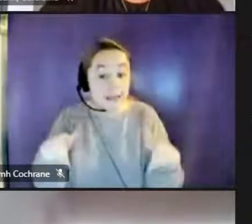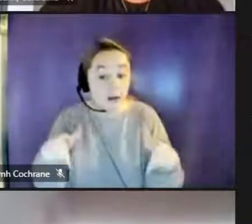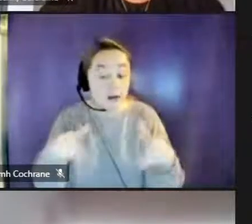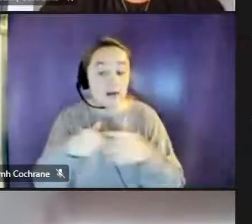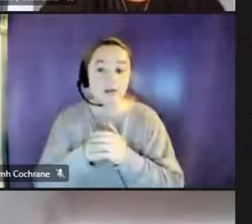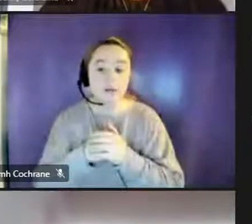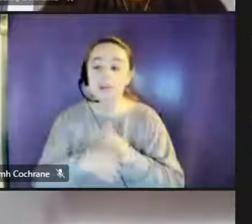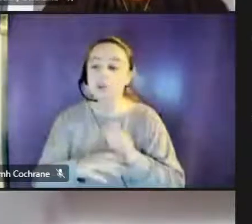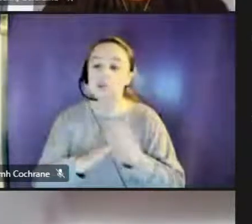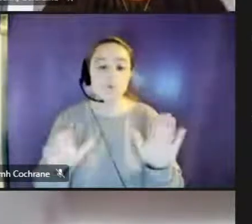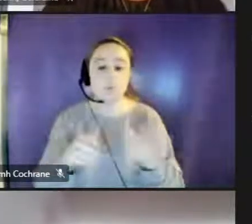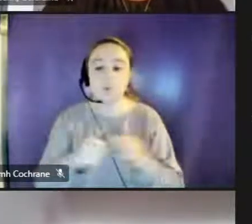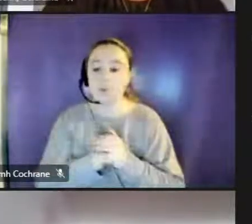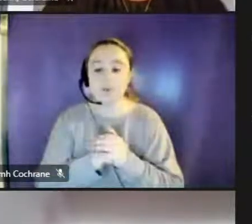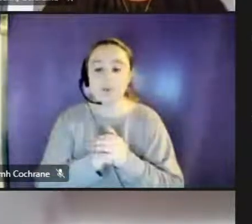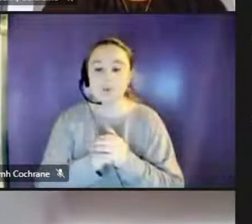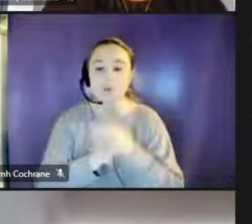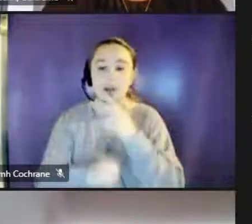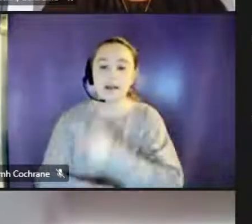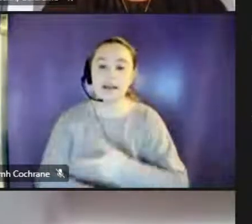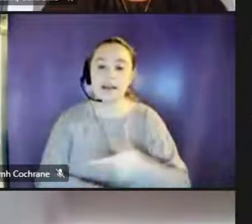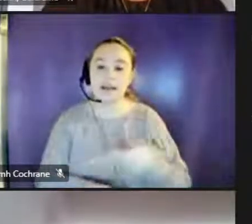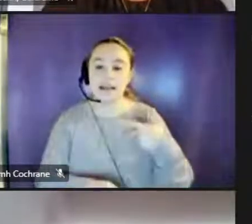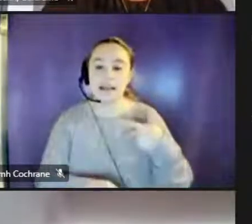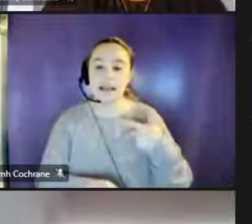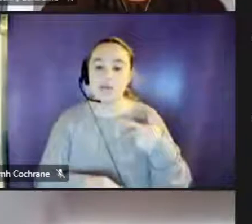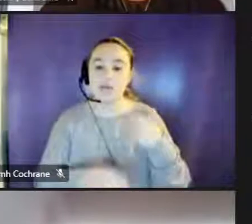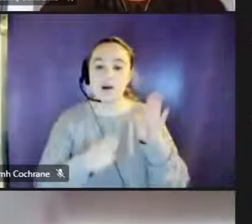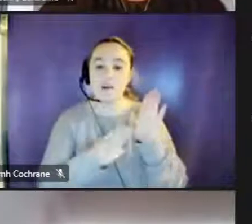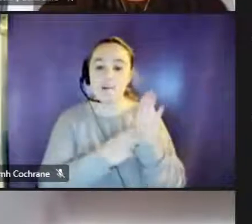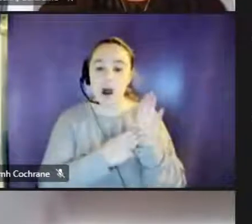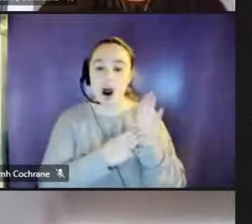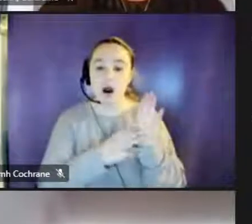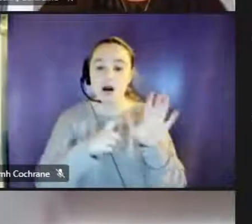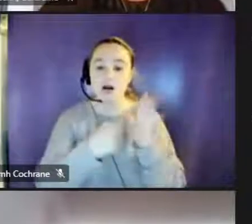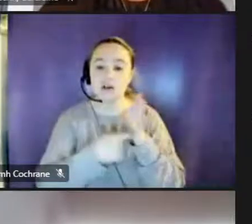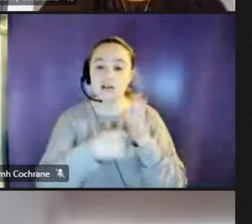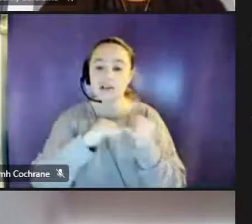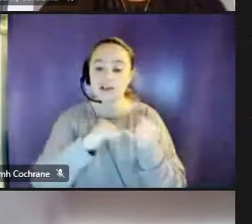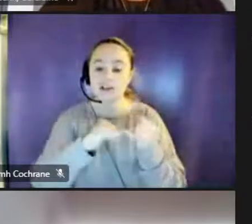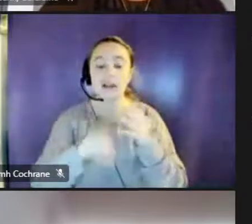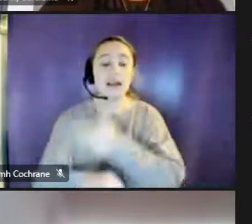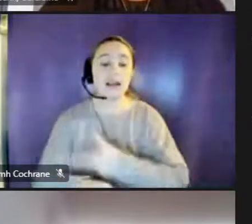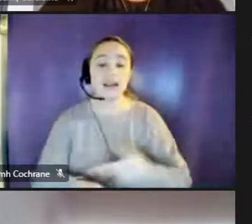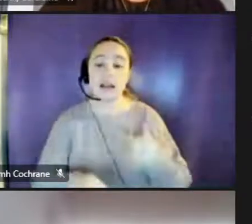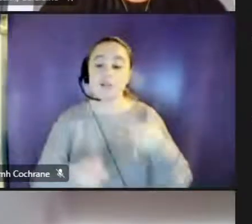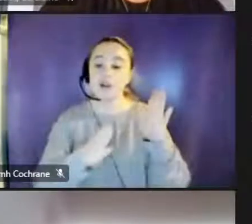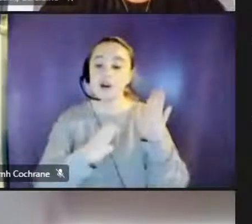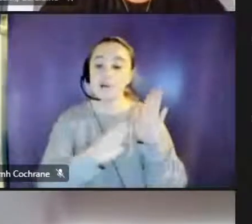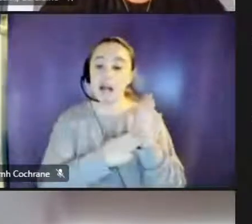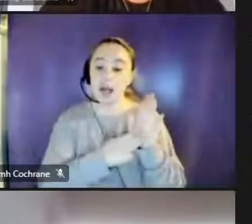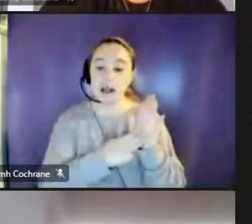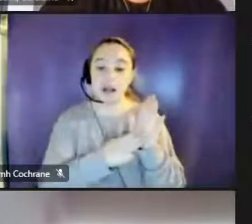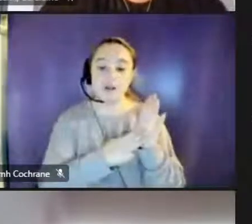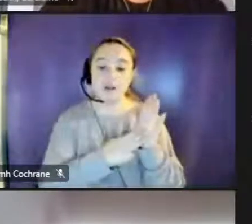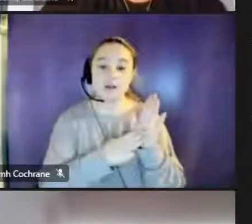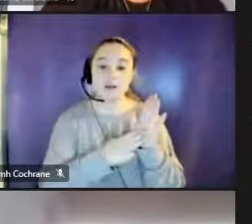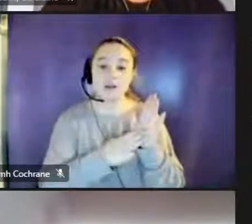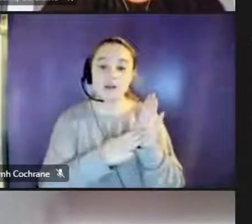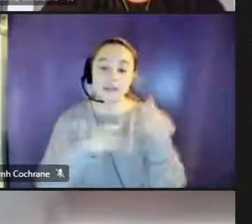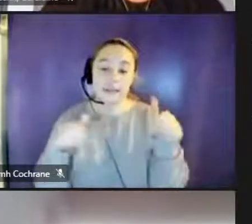No. I can see that we have Councillor Mars present. Councillor McLachlan, are you present?